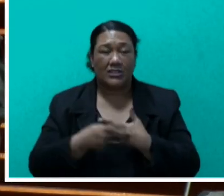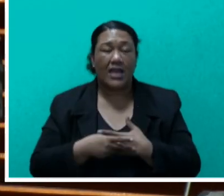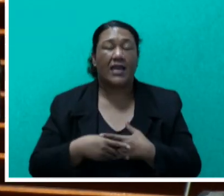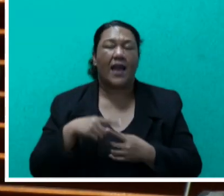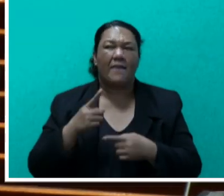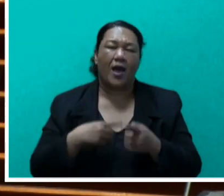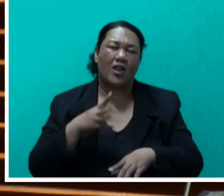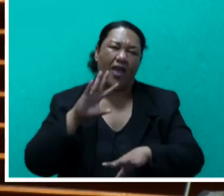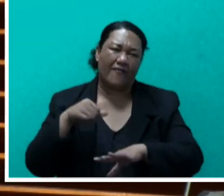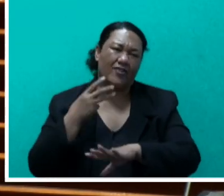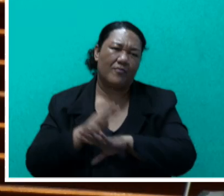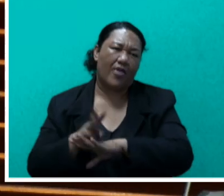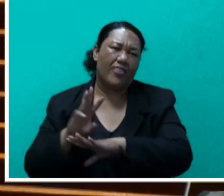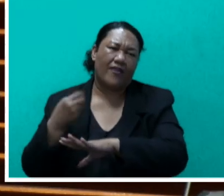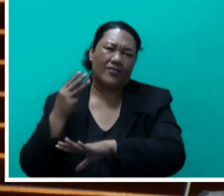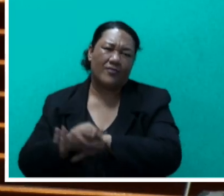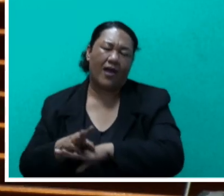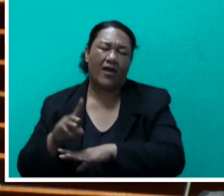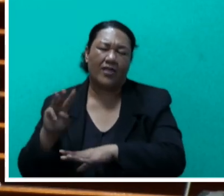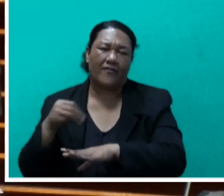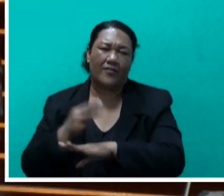targets and expected post-harvest annual